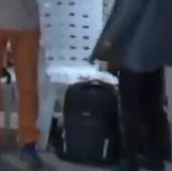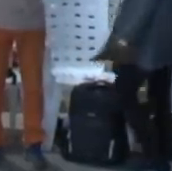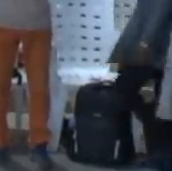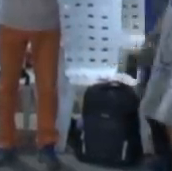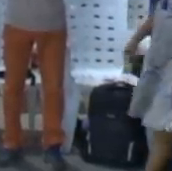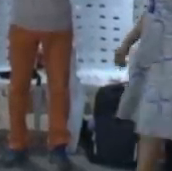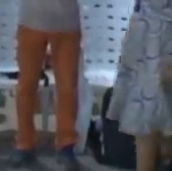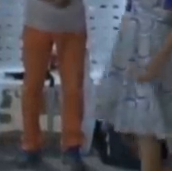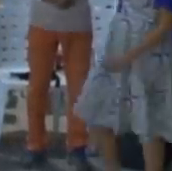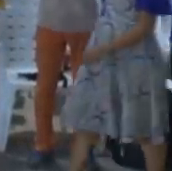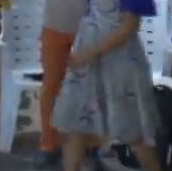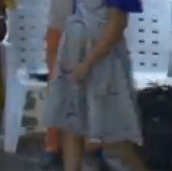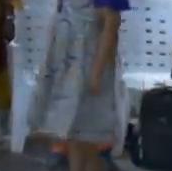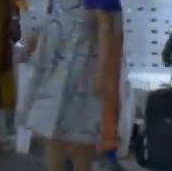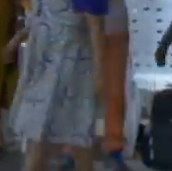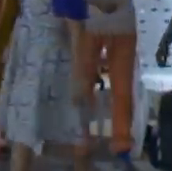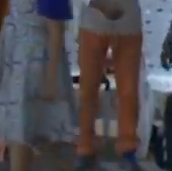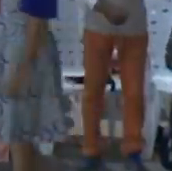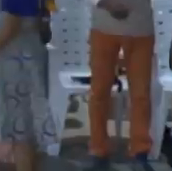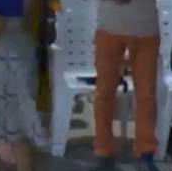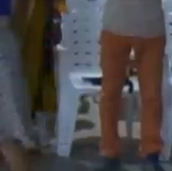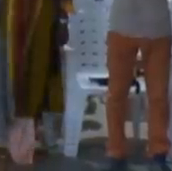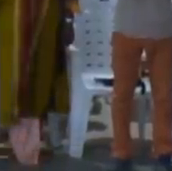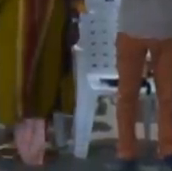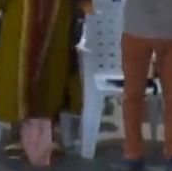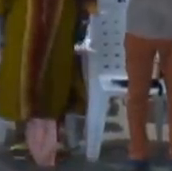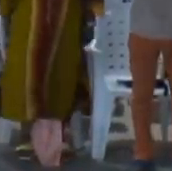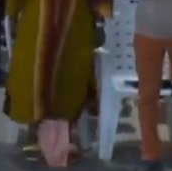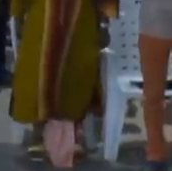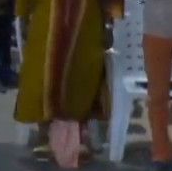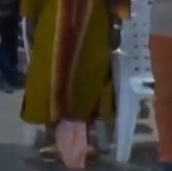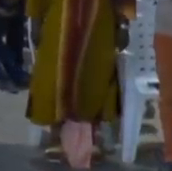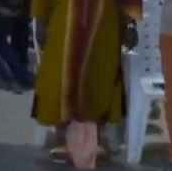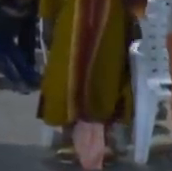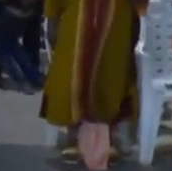In Jesus' mighty name, we have prayed.